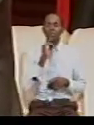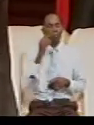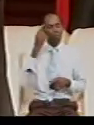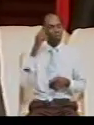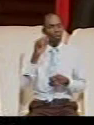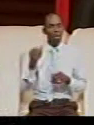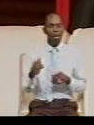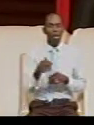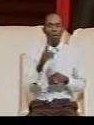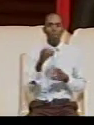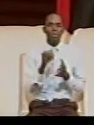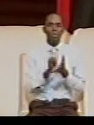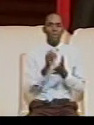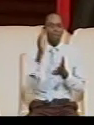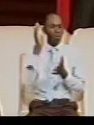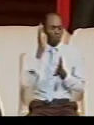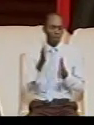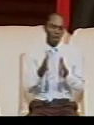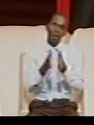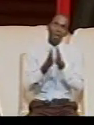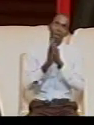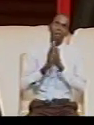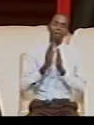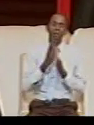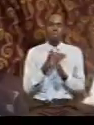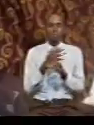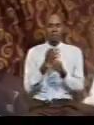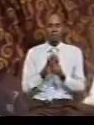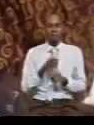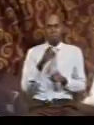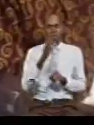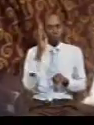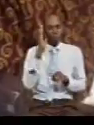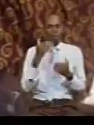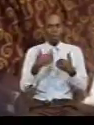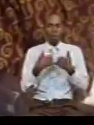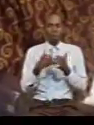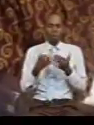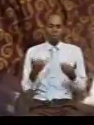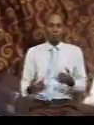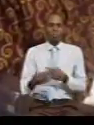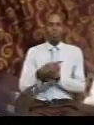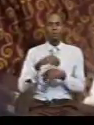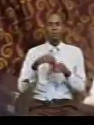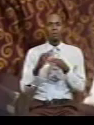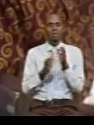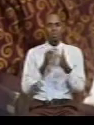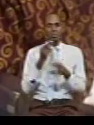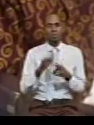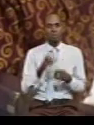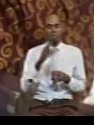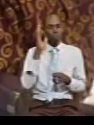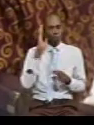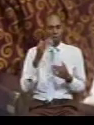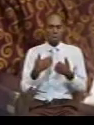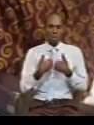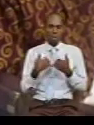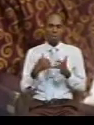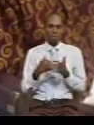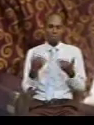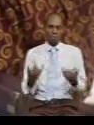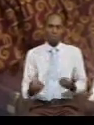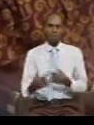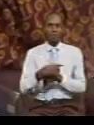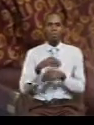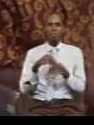will ask and receive, you'll have it today. I said you'll have it today.